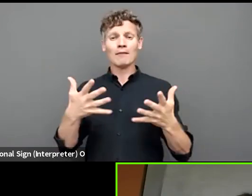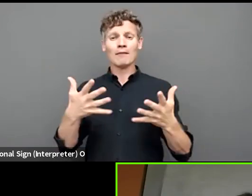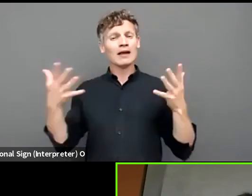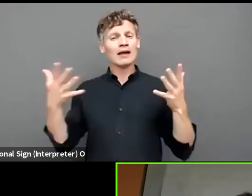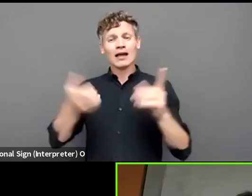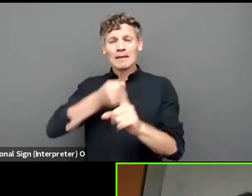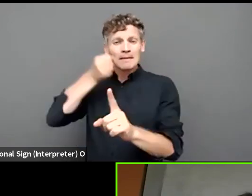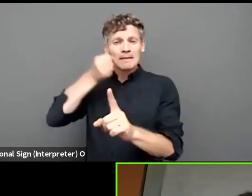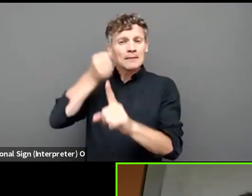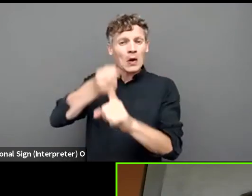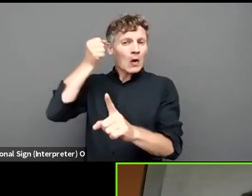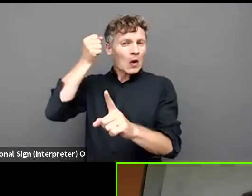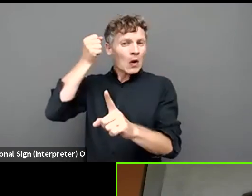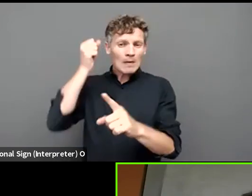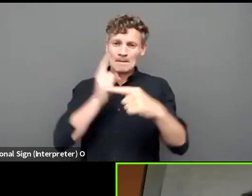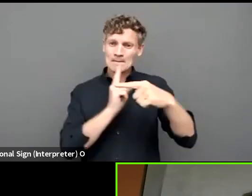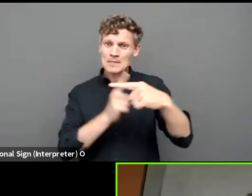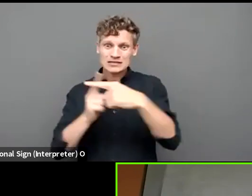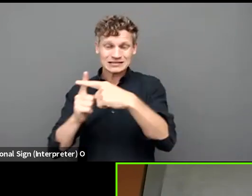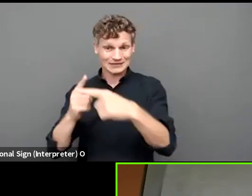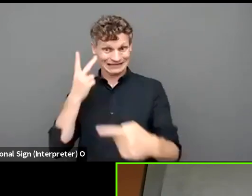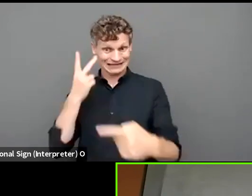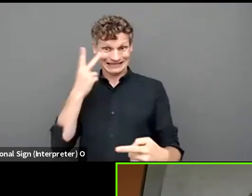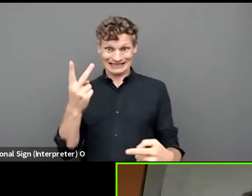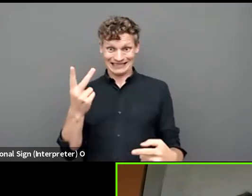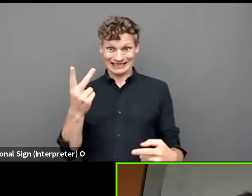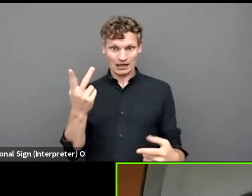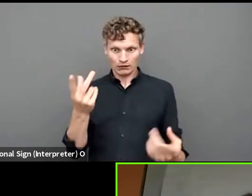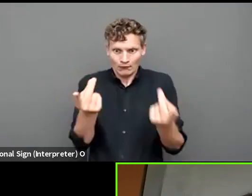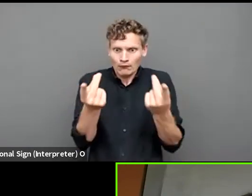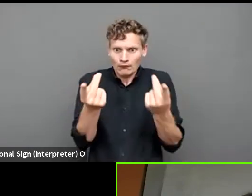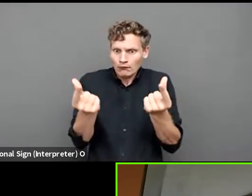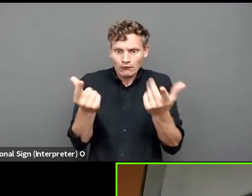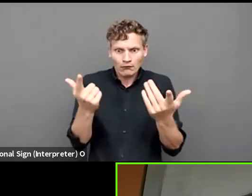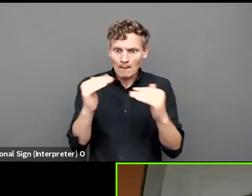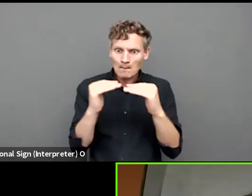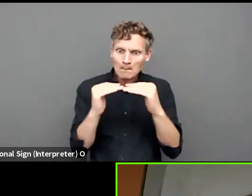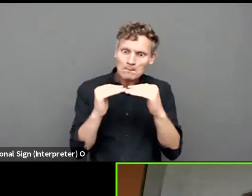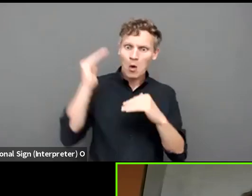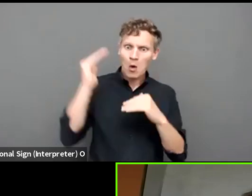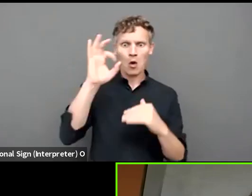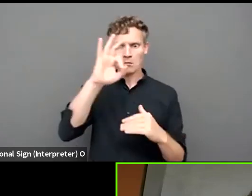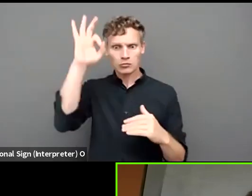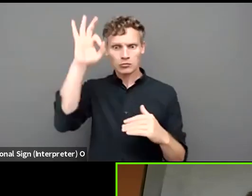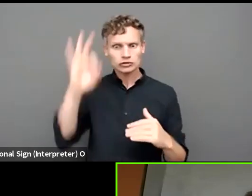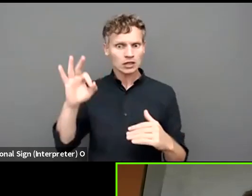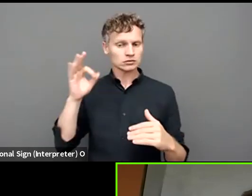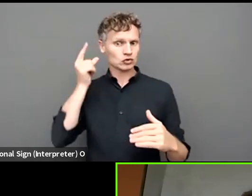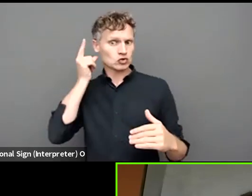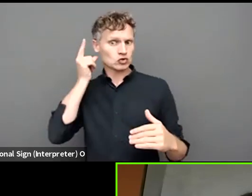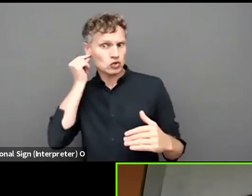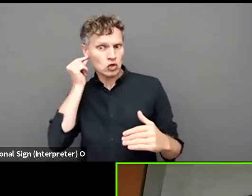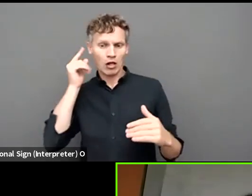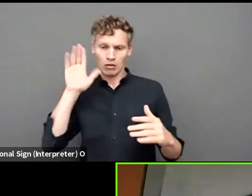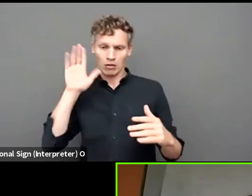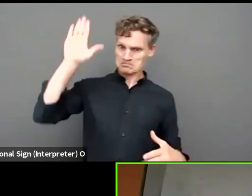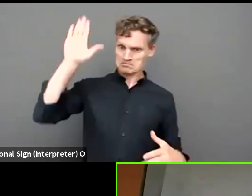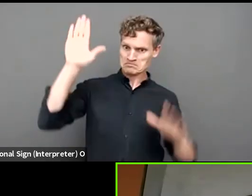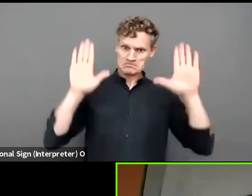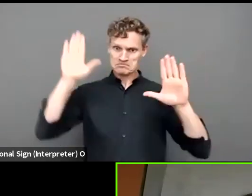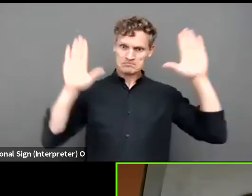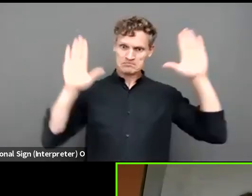on the applications to those subjects. So it's not about finding new innovating things. It's about